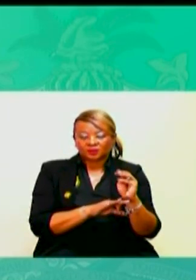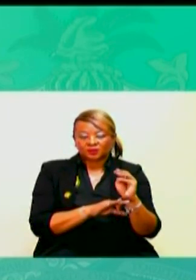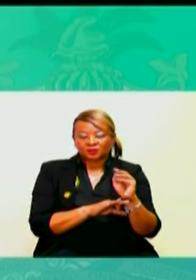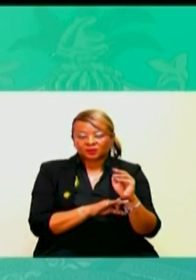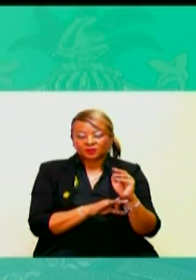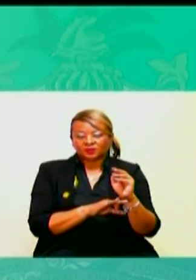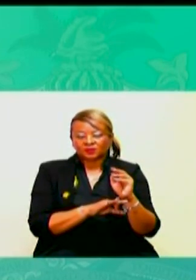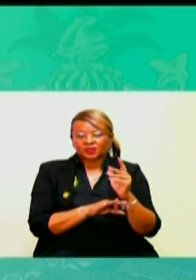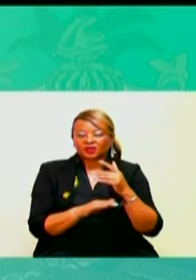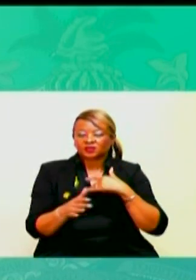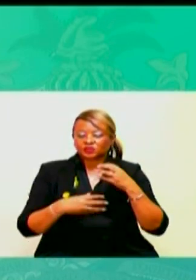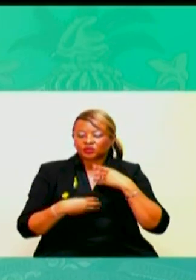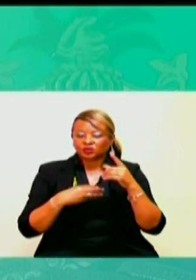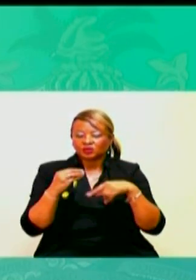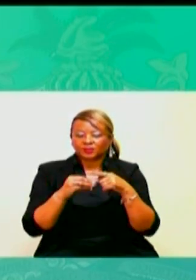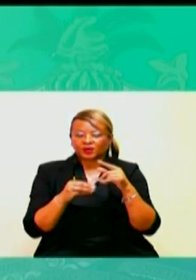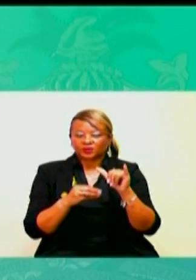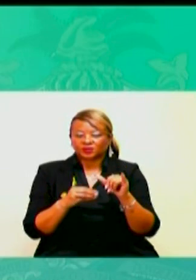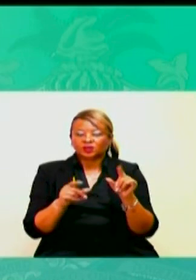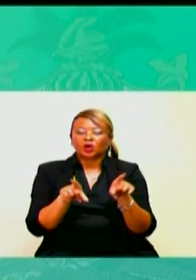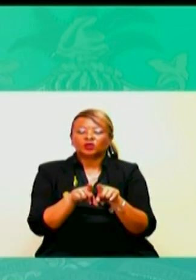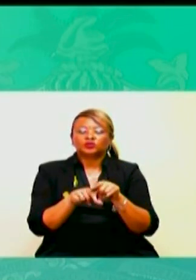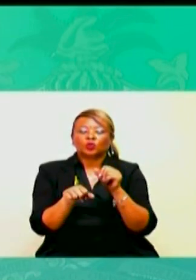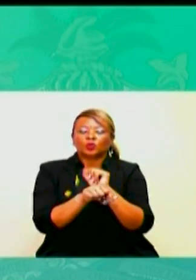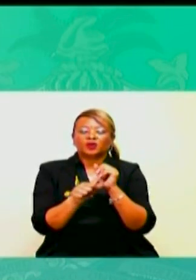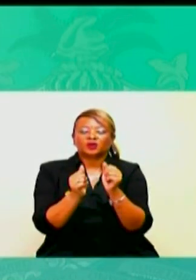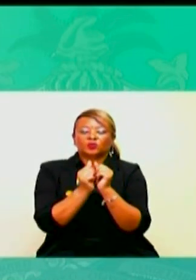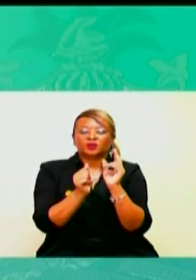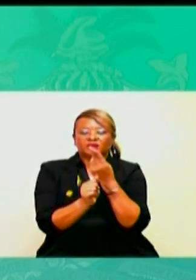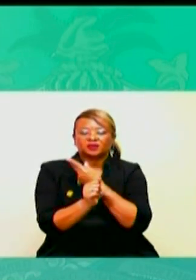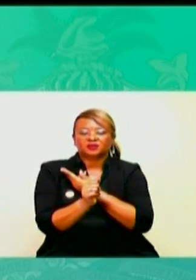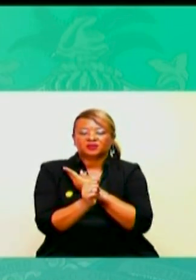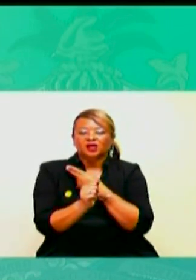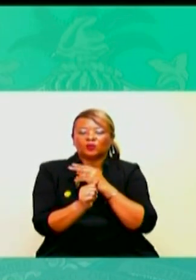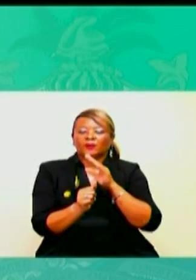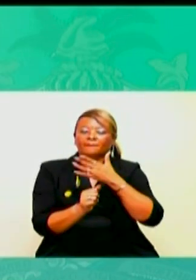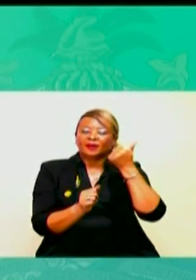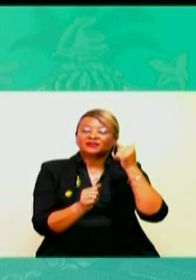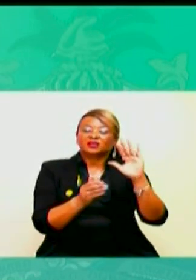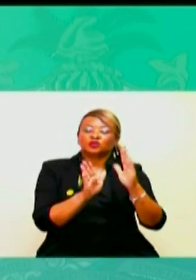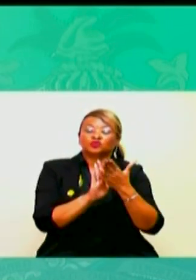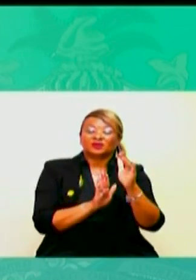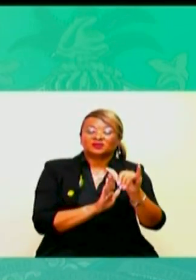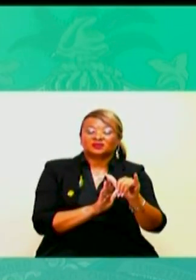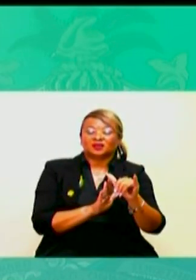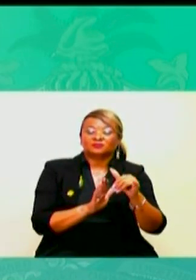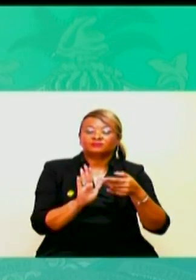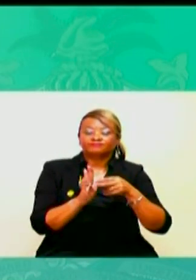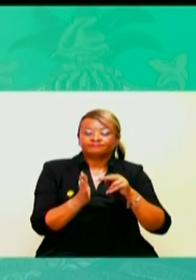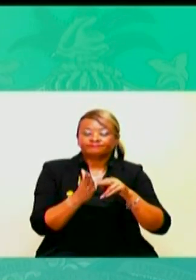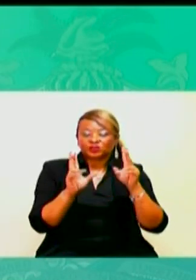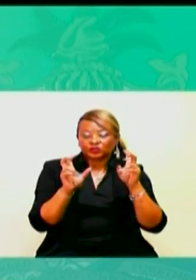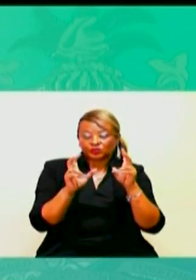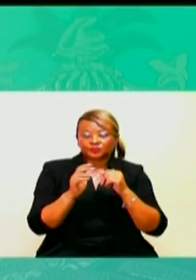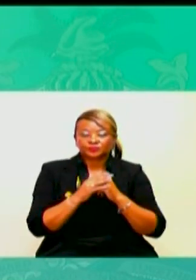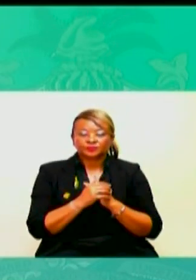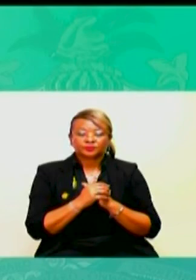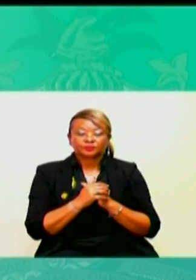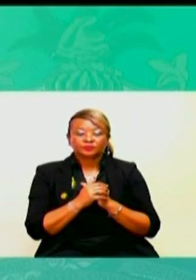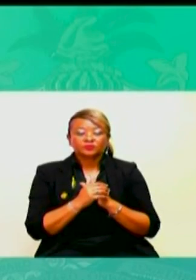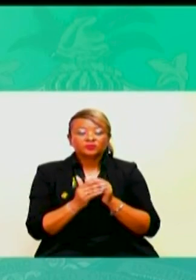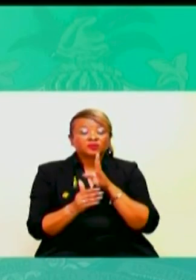is concerned about it. And so they are also working with us to see how we can best address that. Madam Speaker, as we're talking about